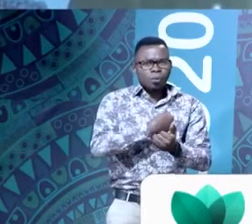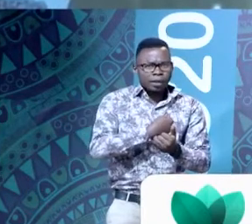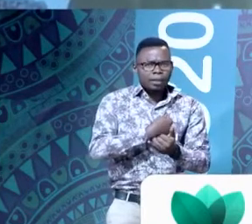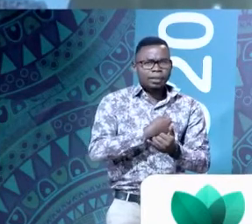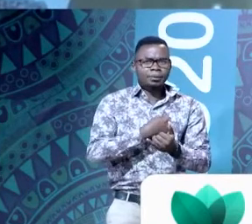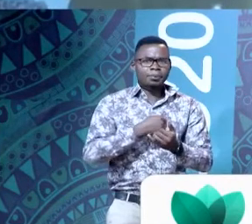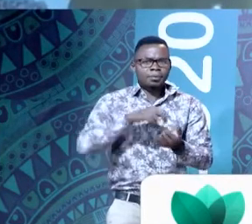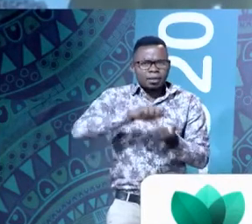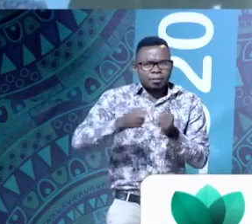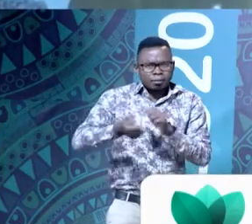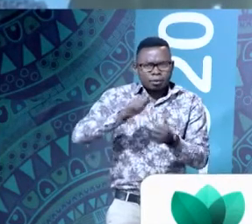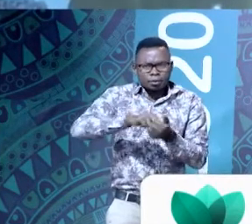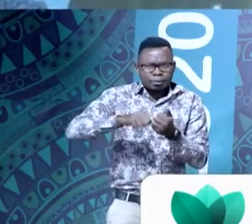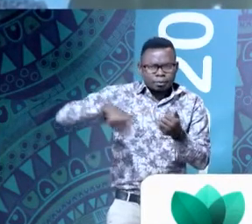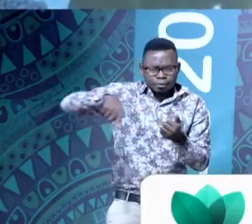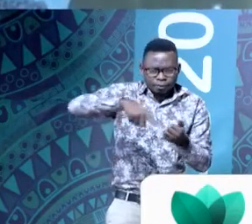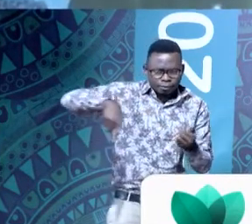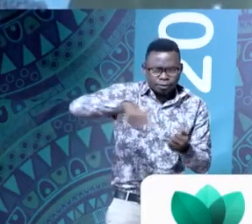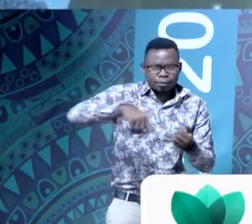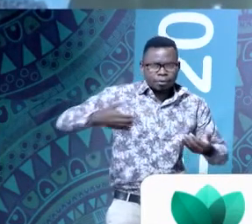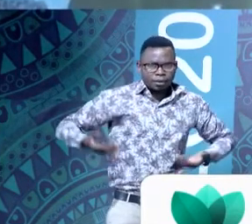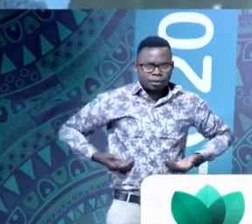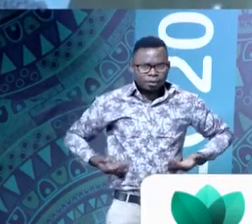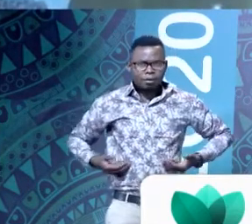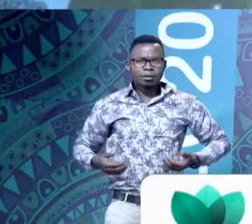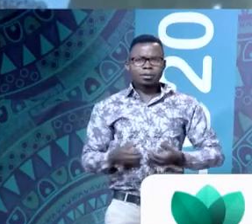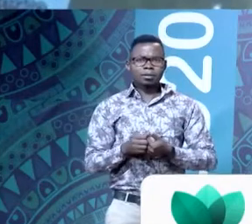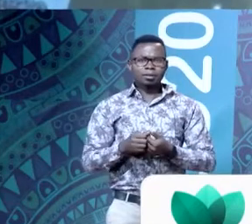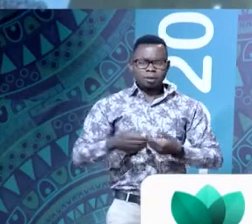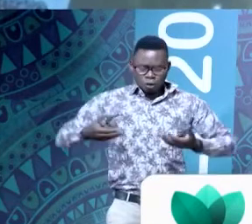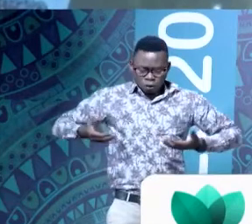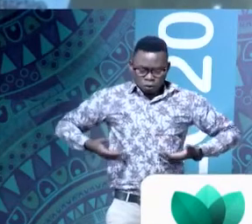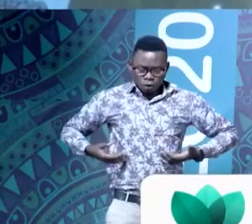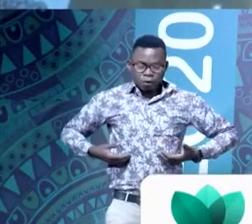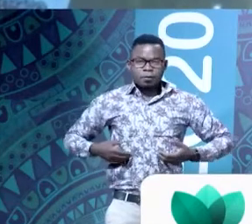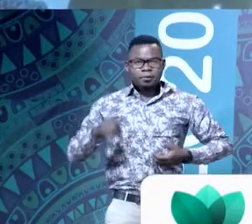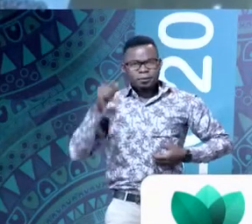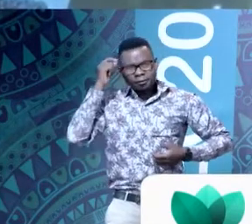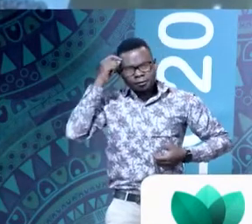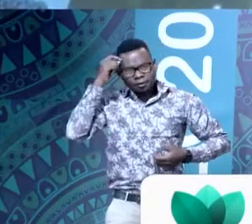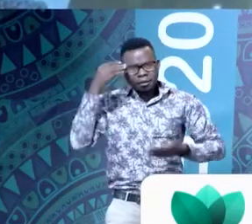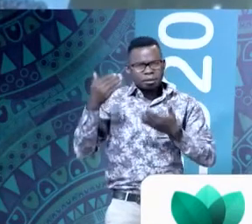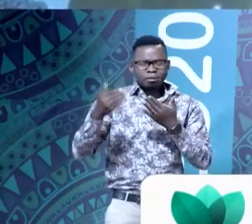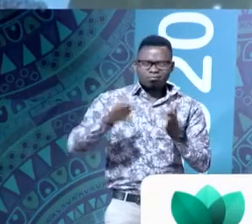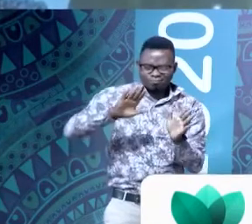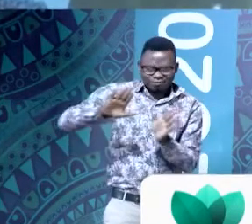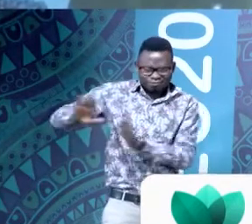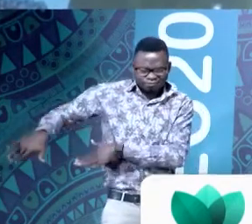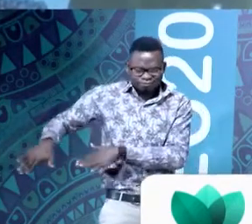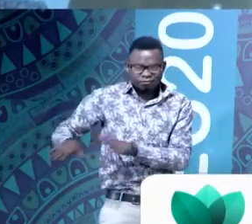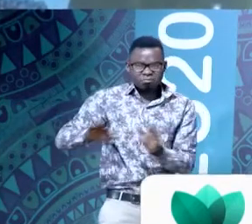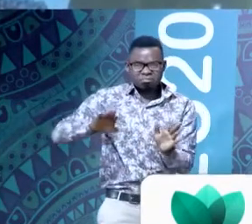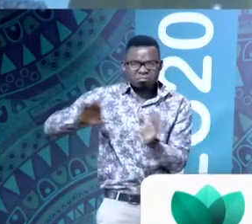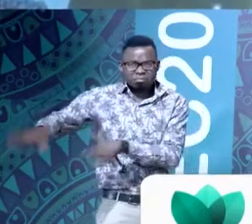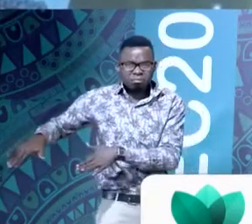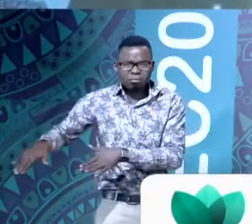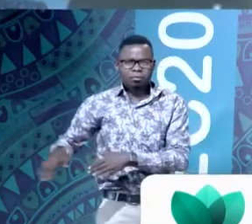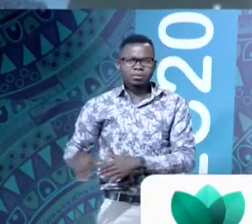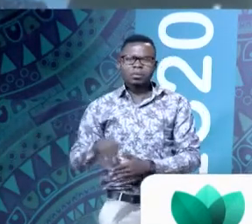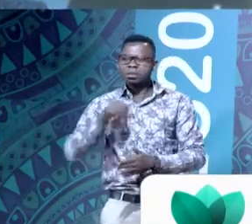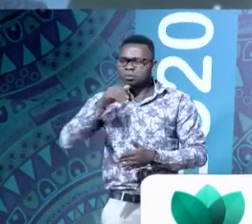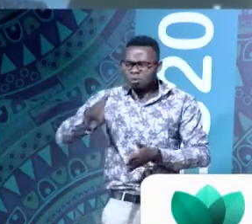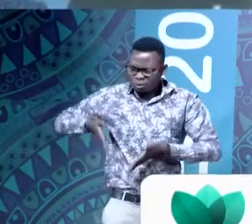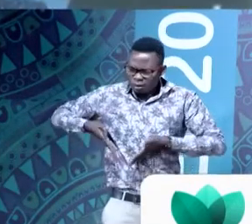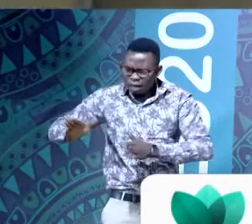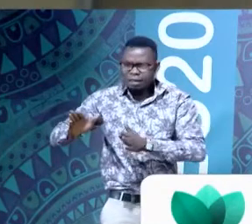youth, and they feel that they are marginalized. They are not given the place they deserve in their societies. In